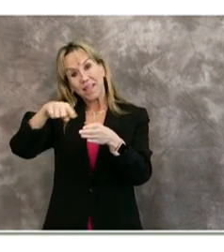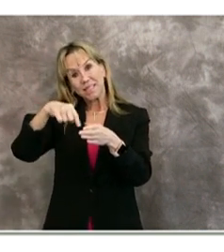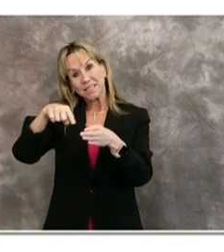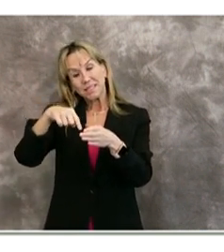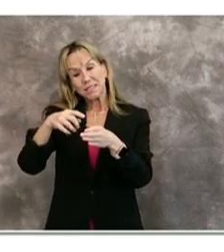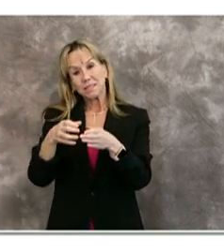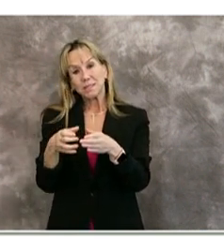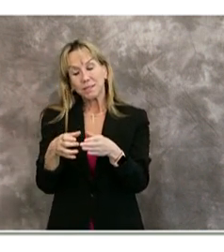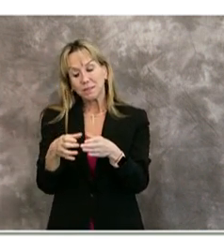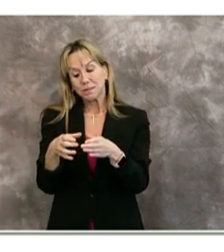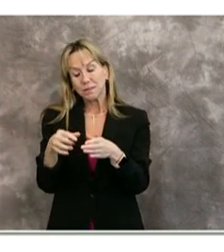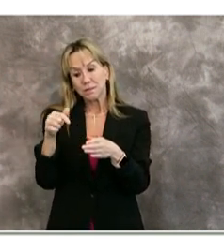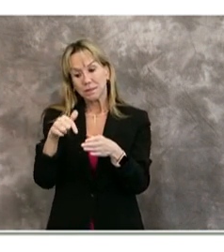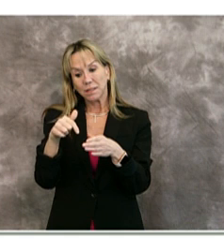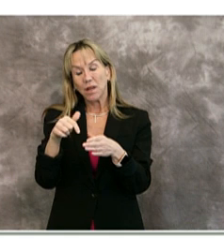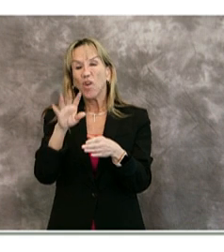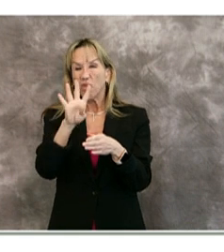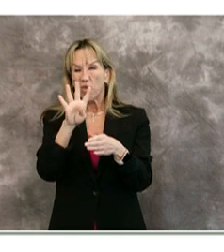number,